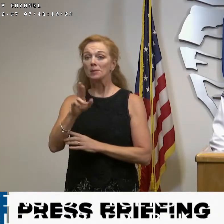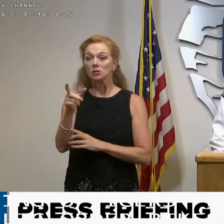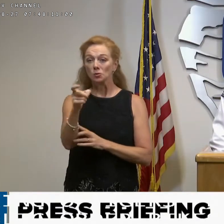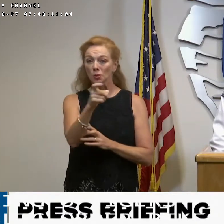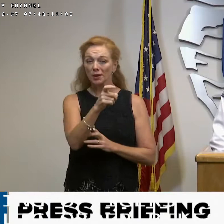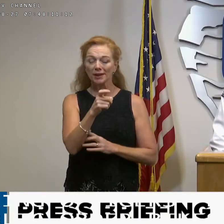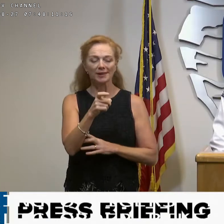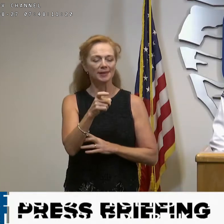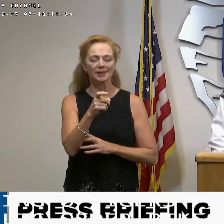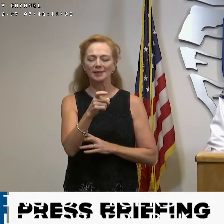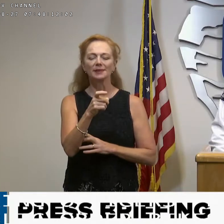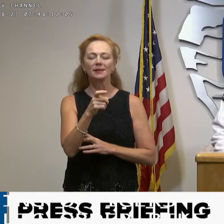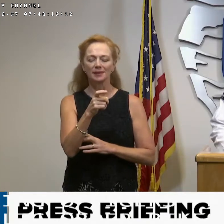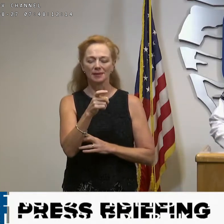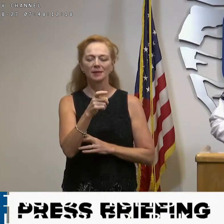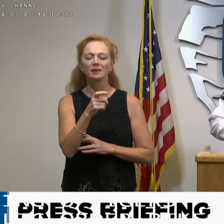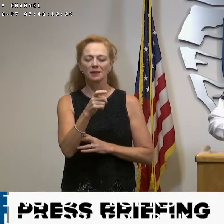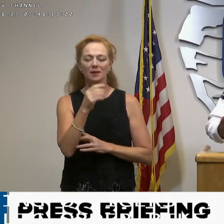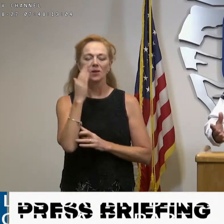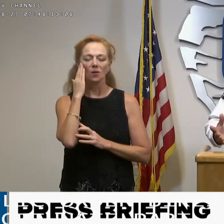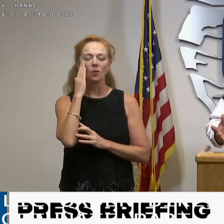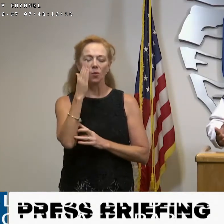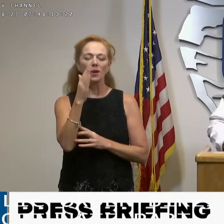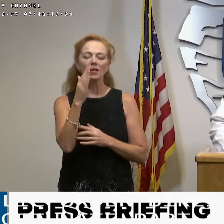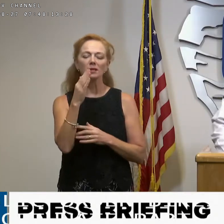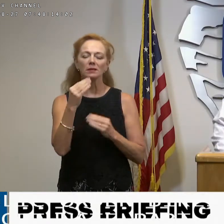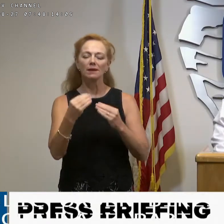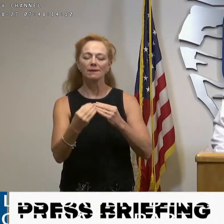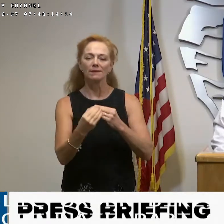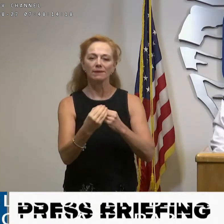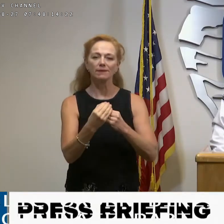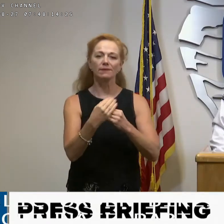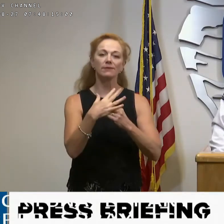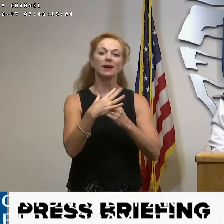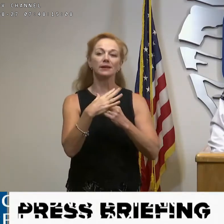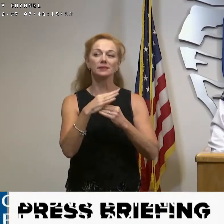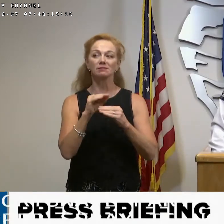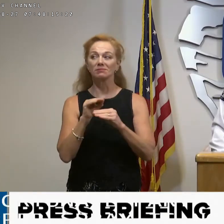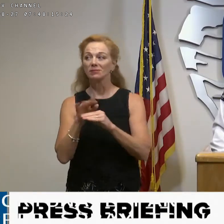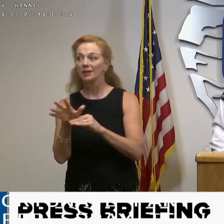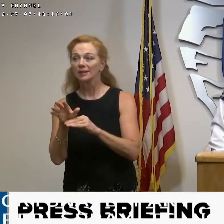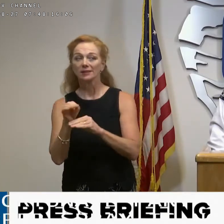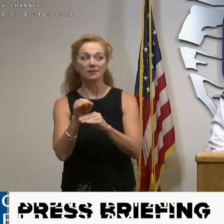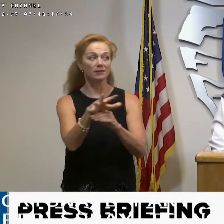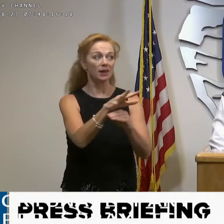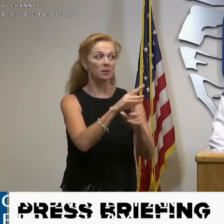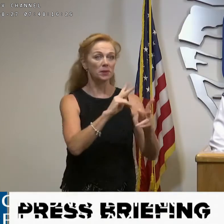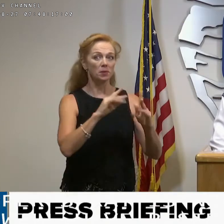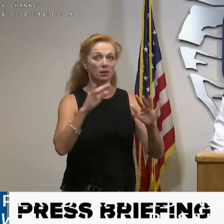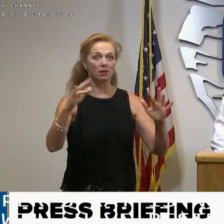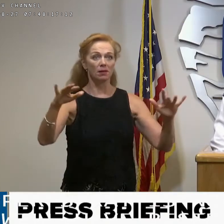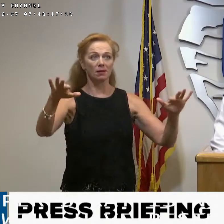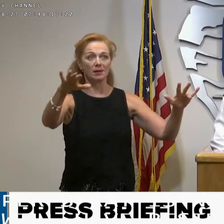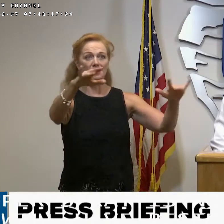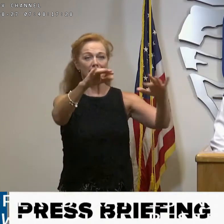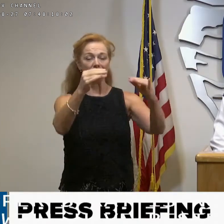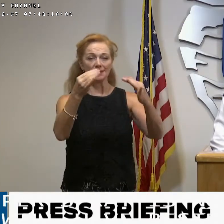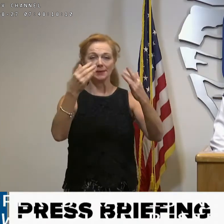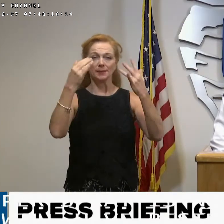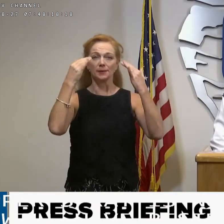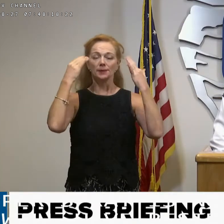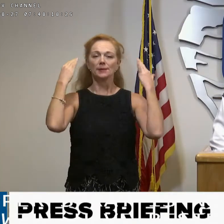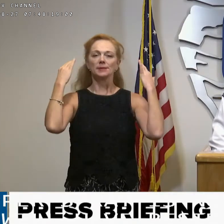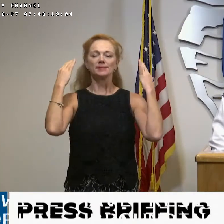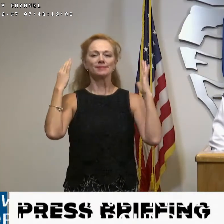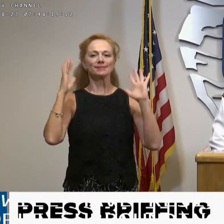is not, it will have residual effects on people surrounding them. So there were people that